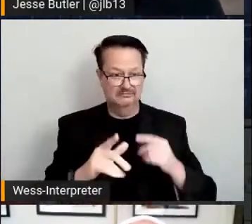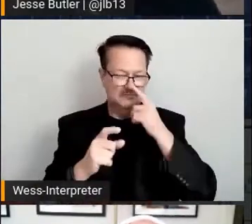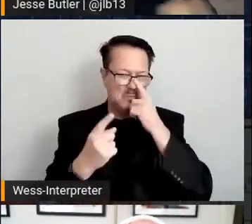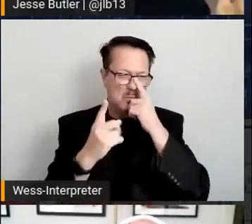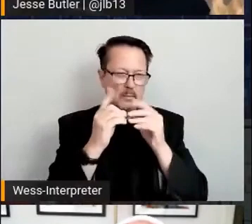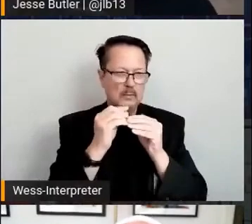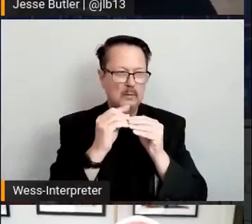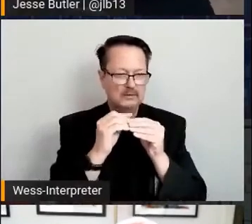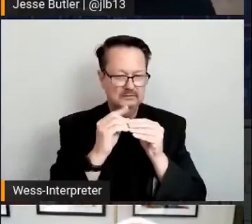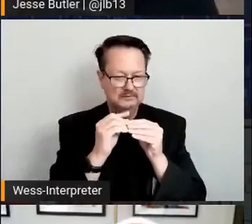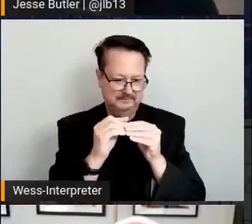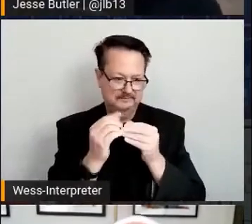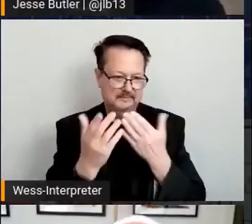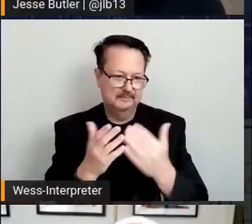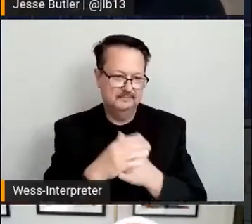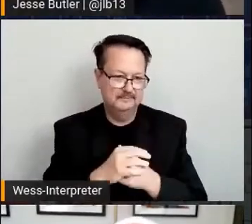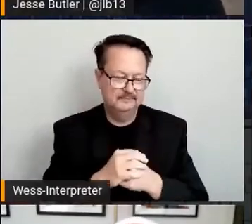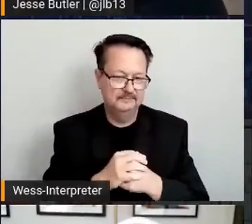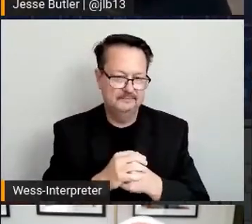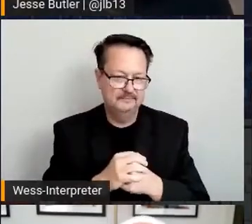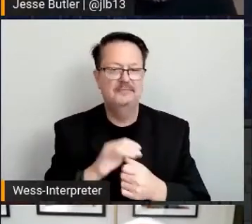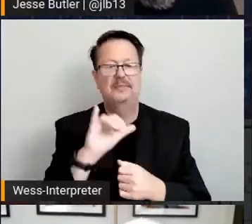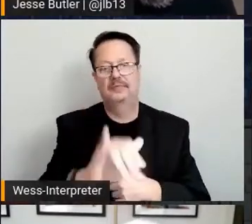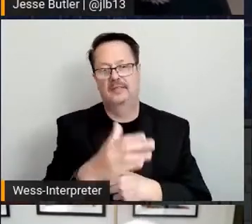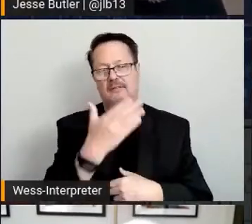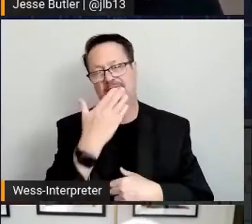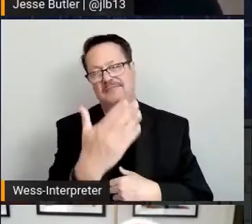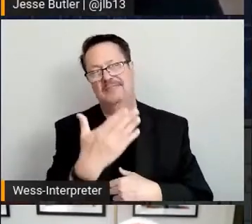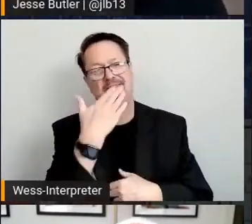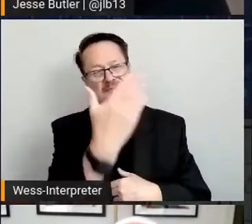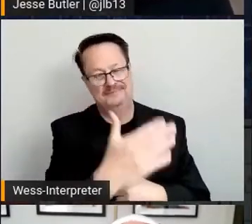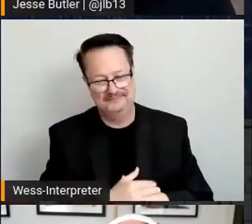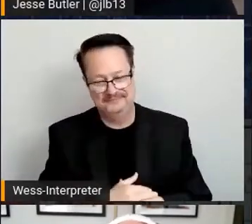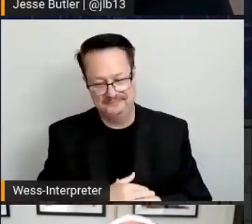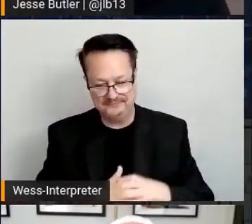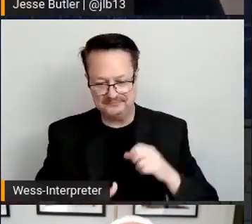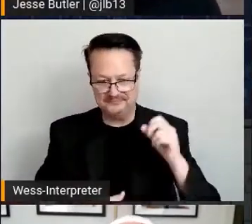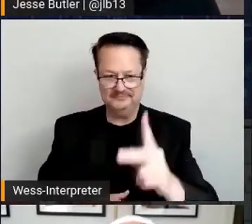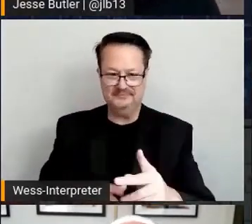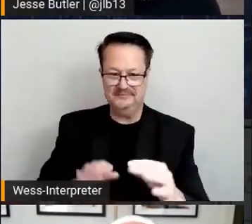more. Yeah, that's good. Thank you. Okay, perfect.